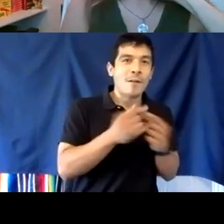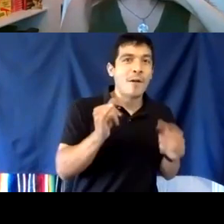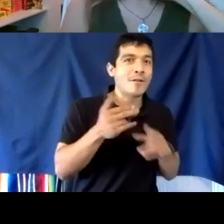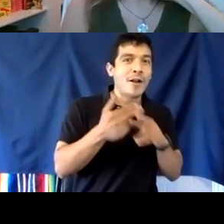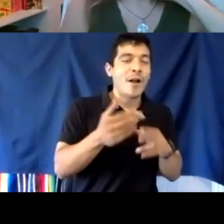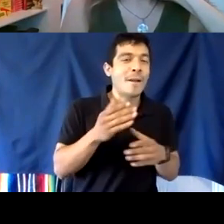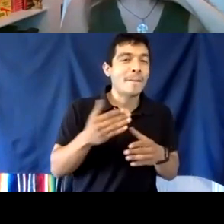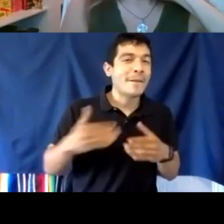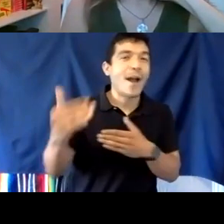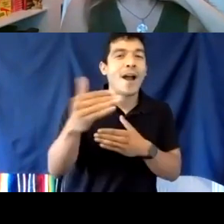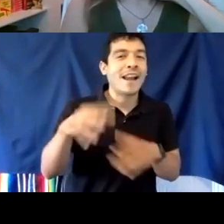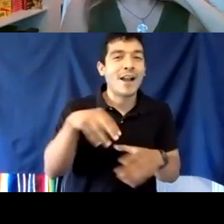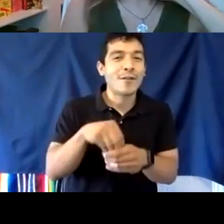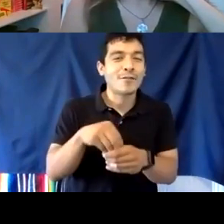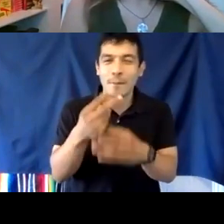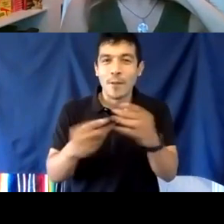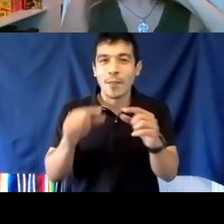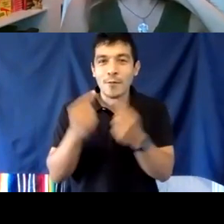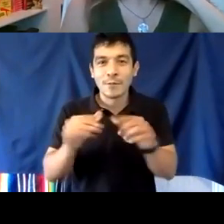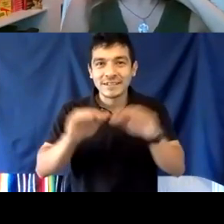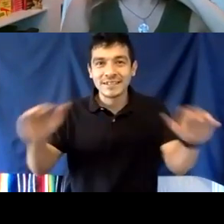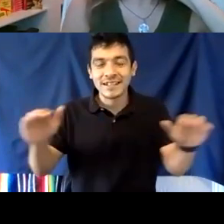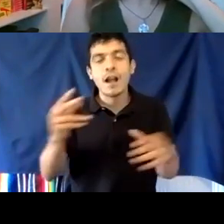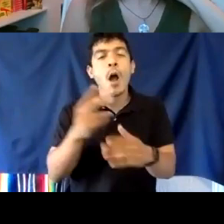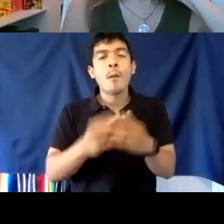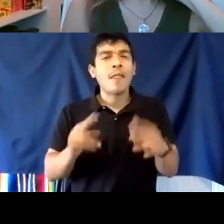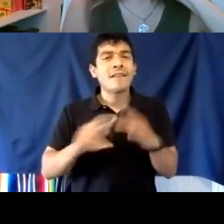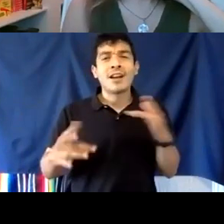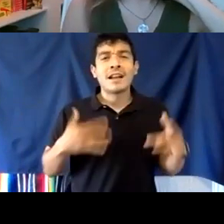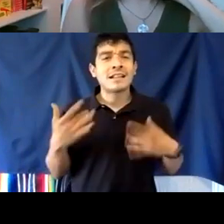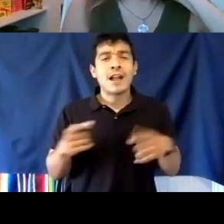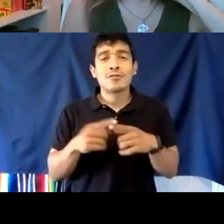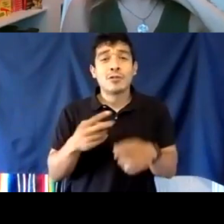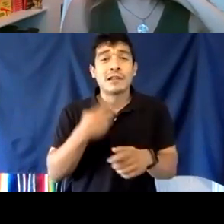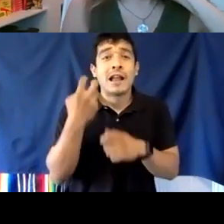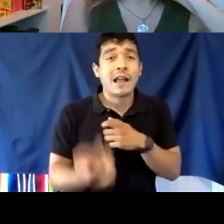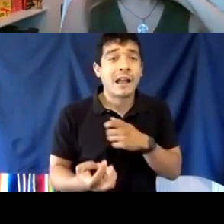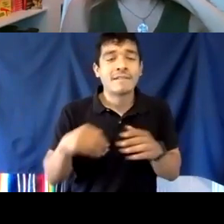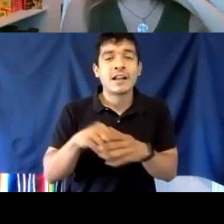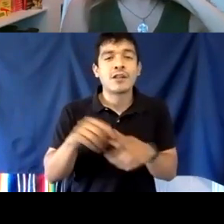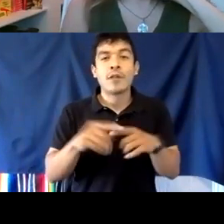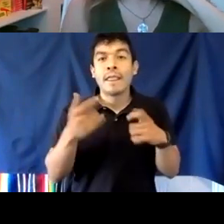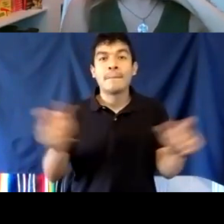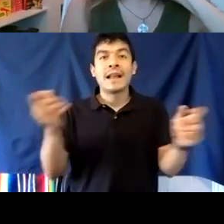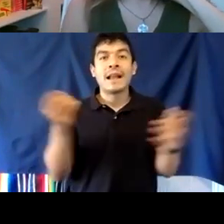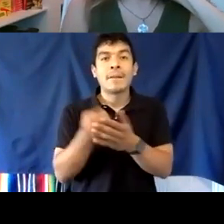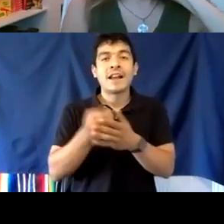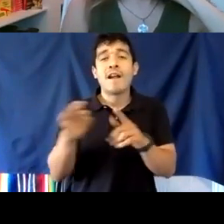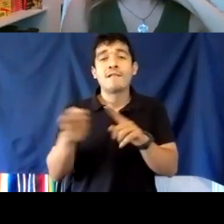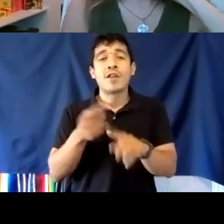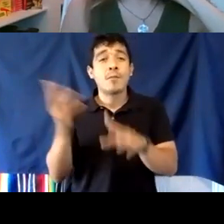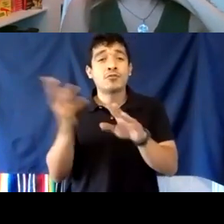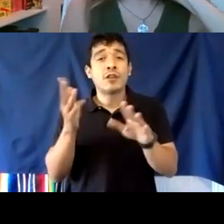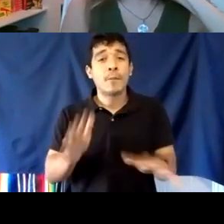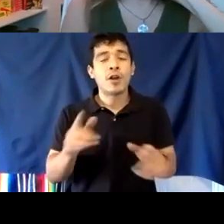detail for people, we are very much eager to dive in to that big money going from streamers to